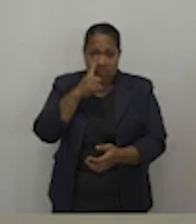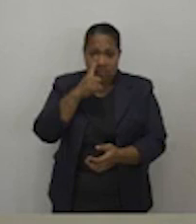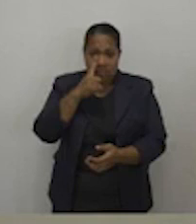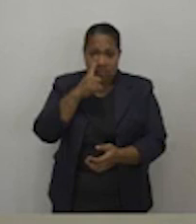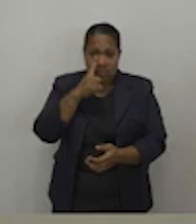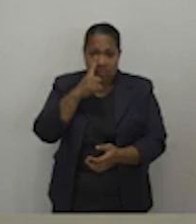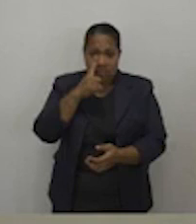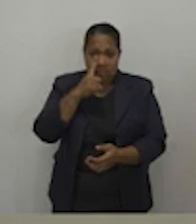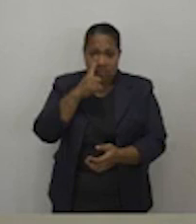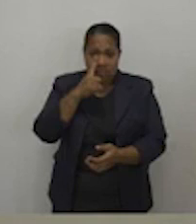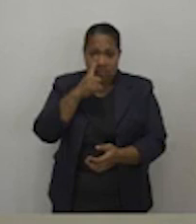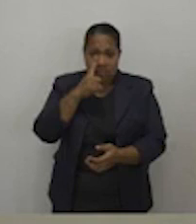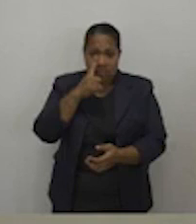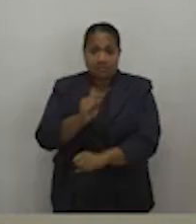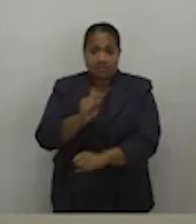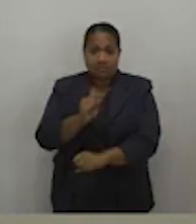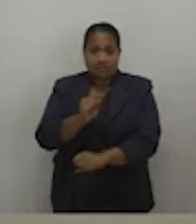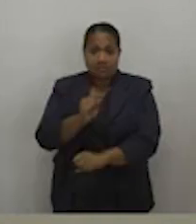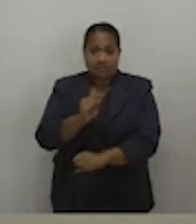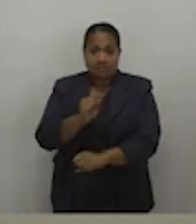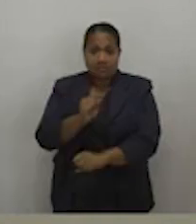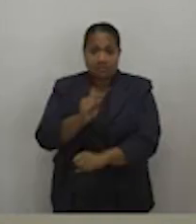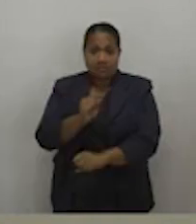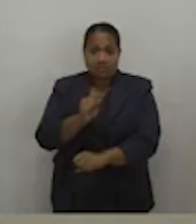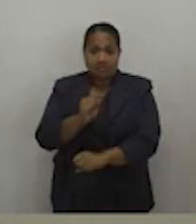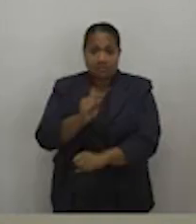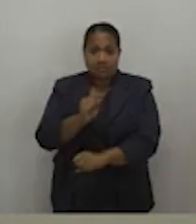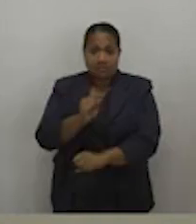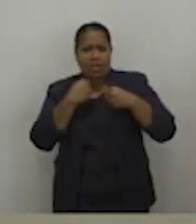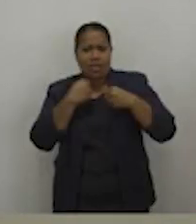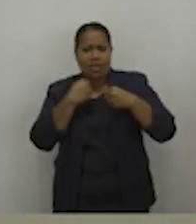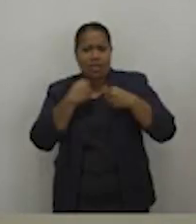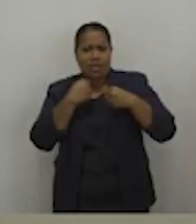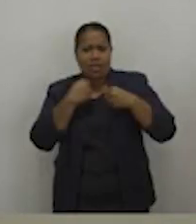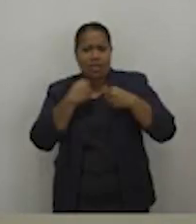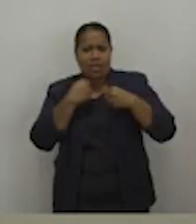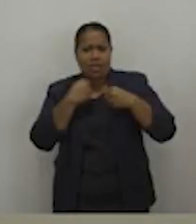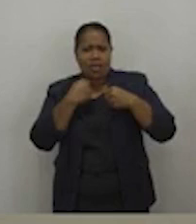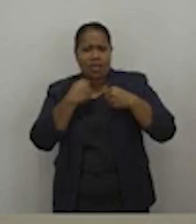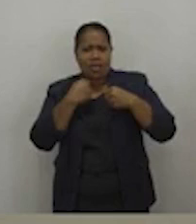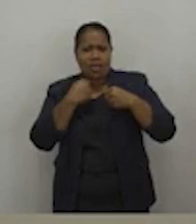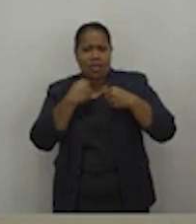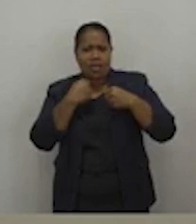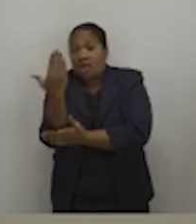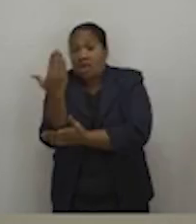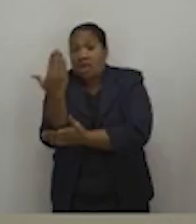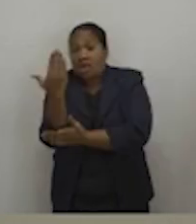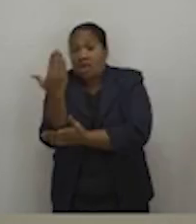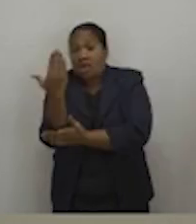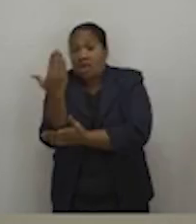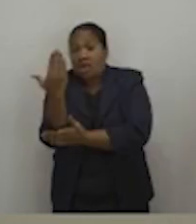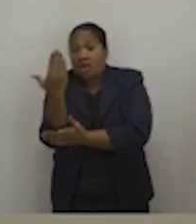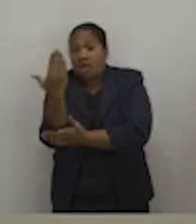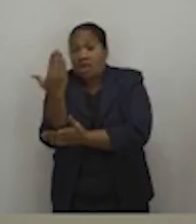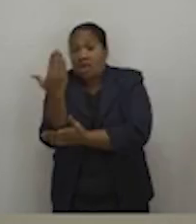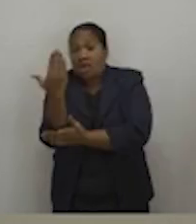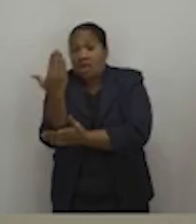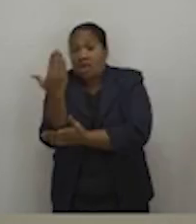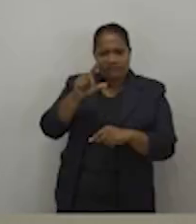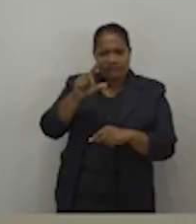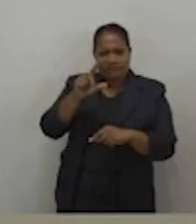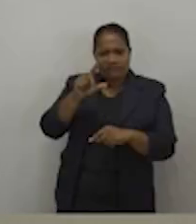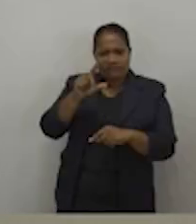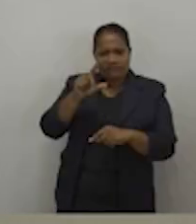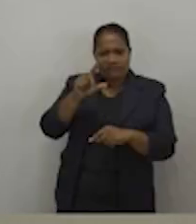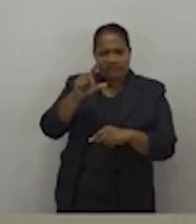every Fijian and our adherence to the measures that we know can keep us safe. We have